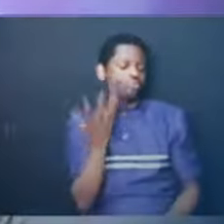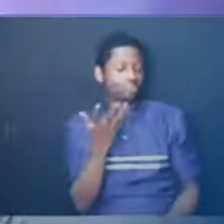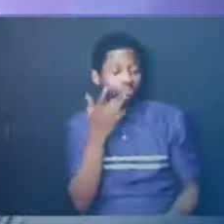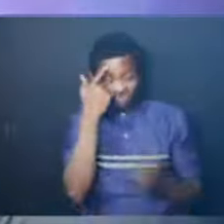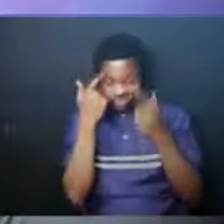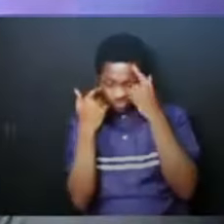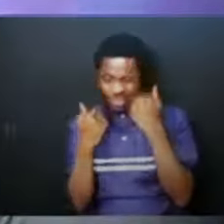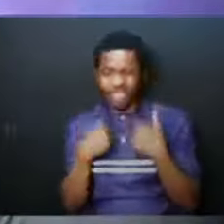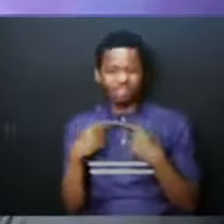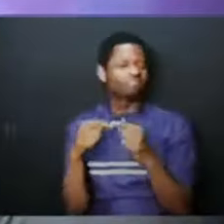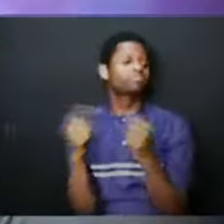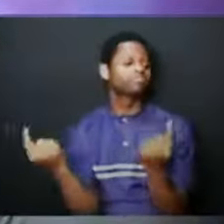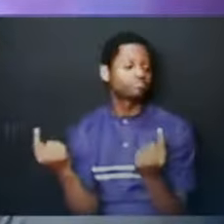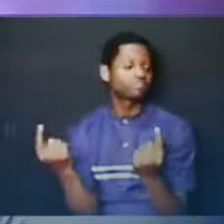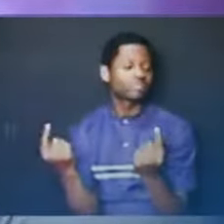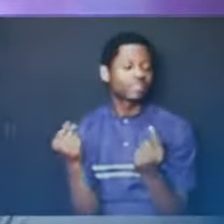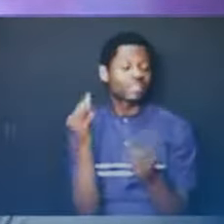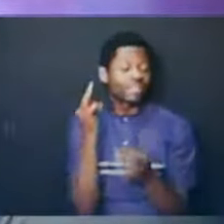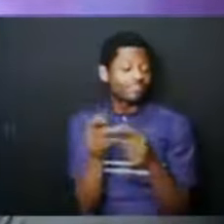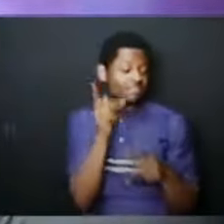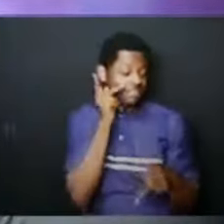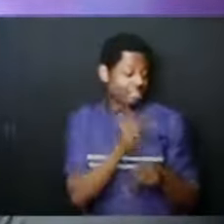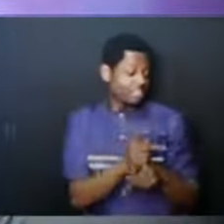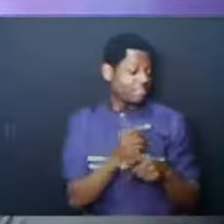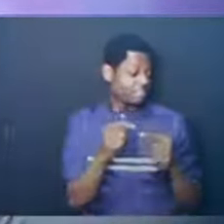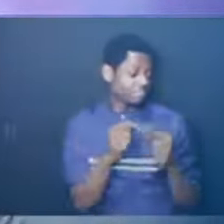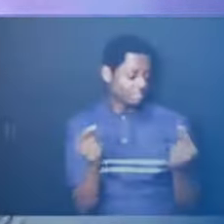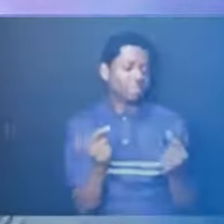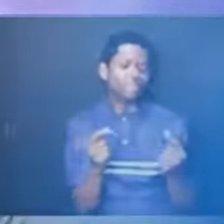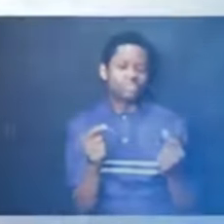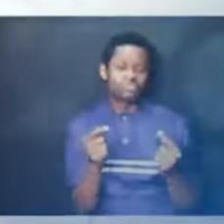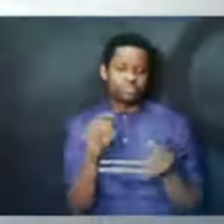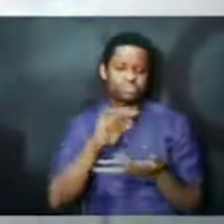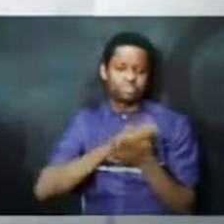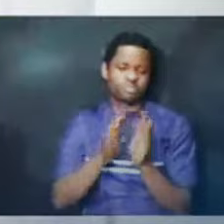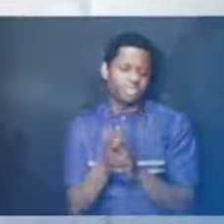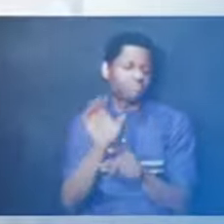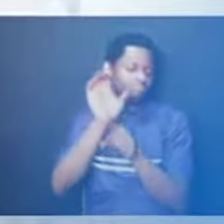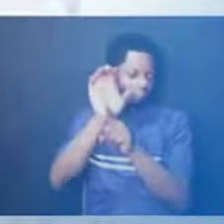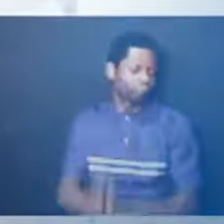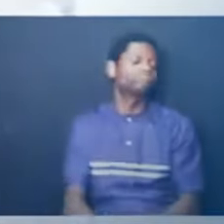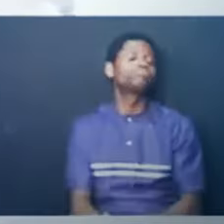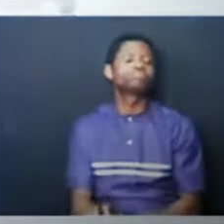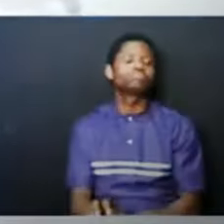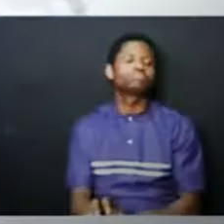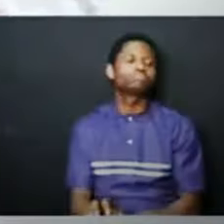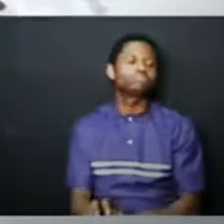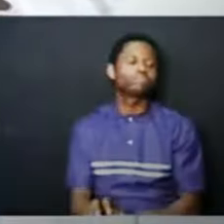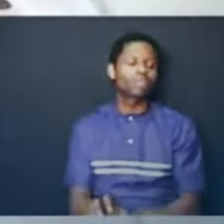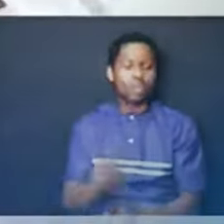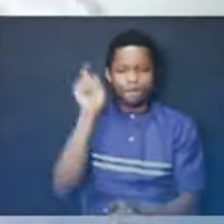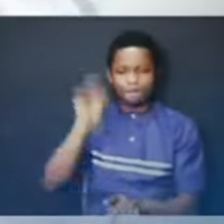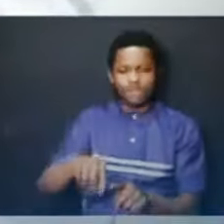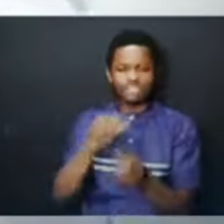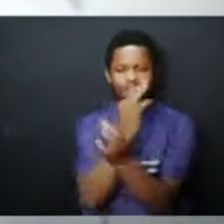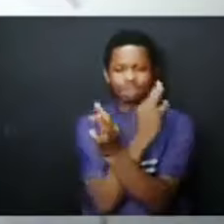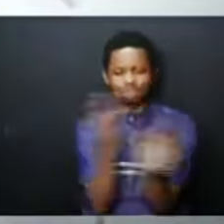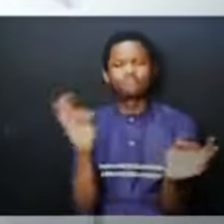Holding on to a grudge will keep you in bondage. You need to free